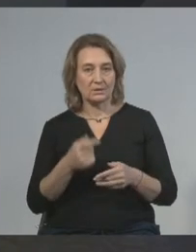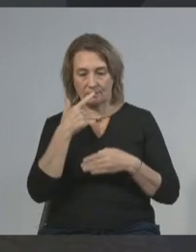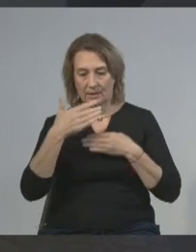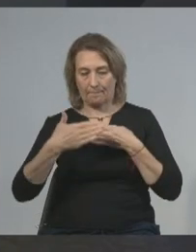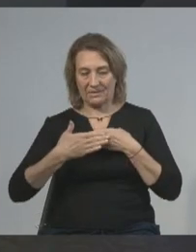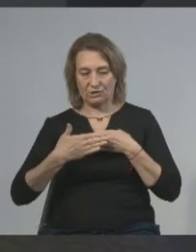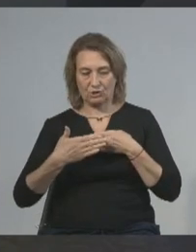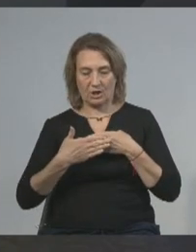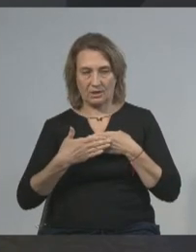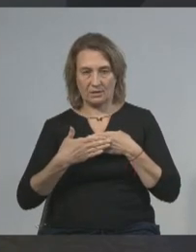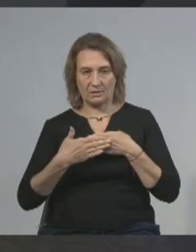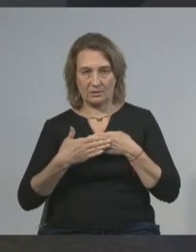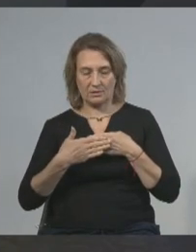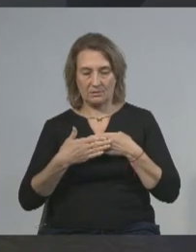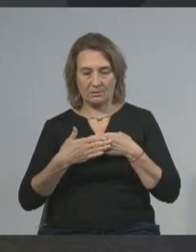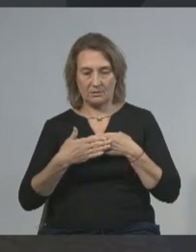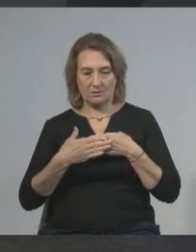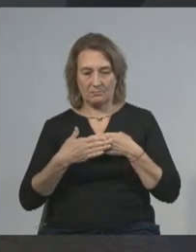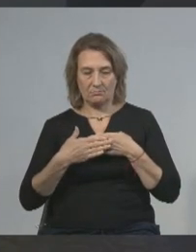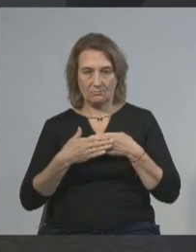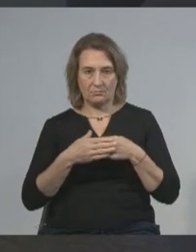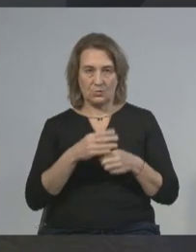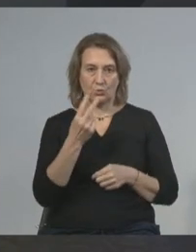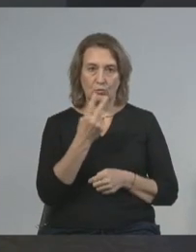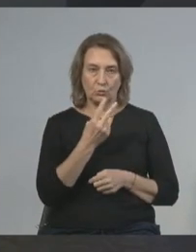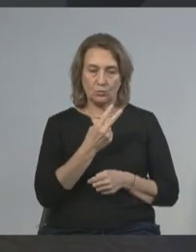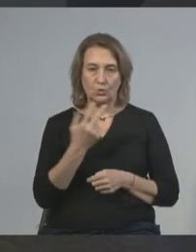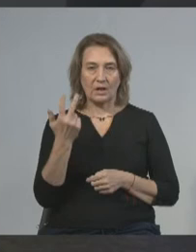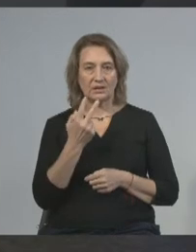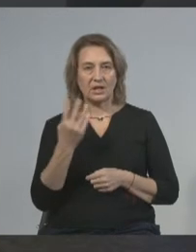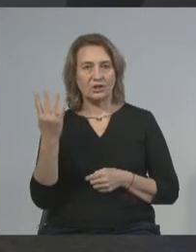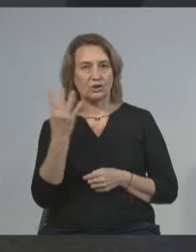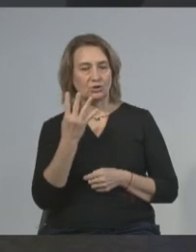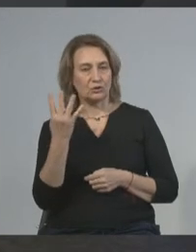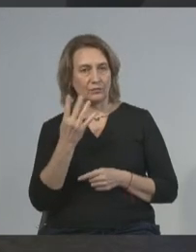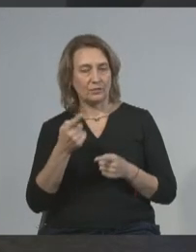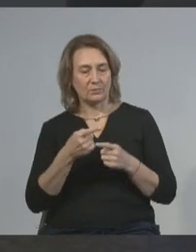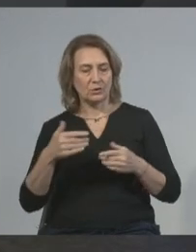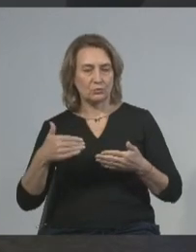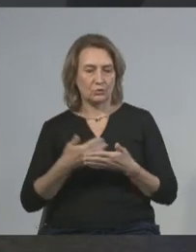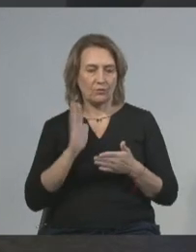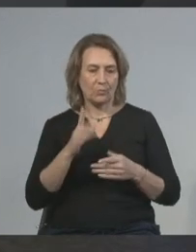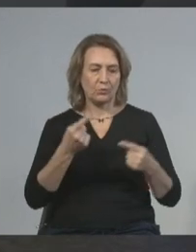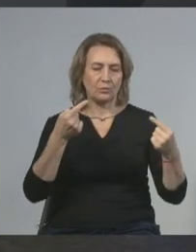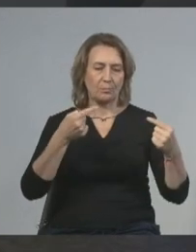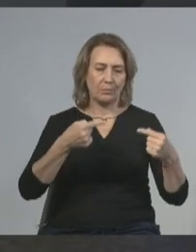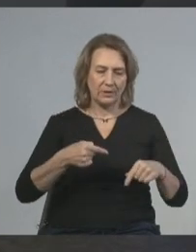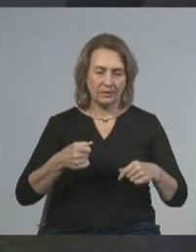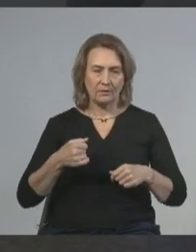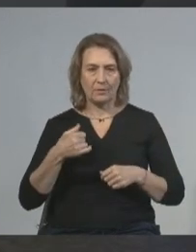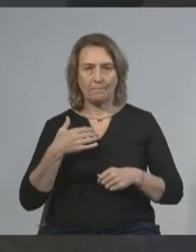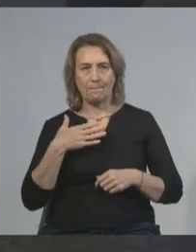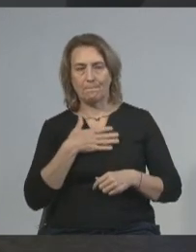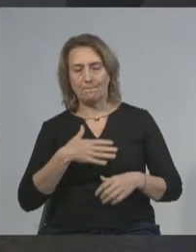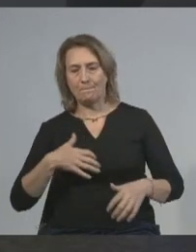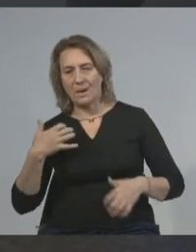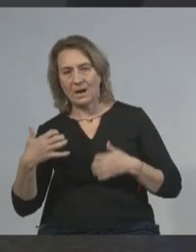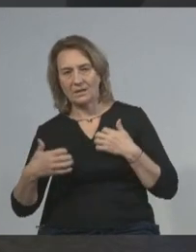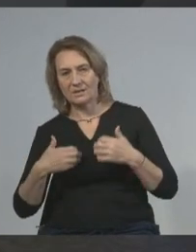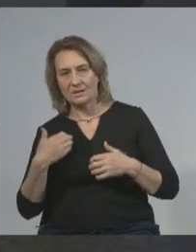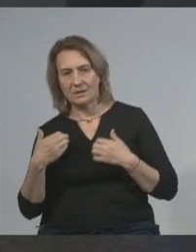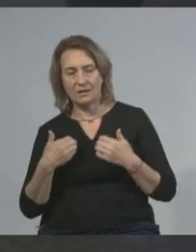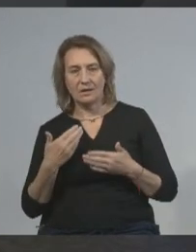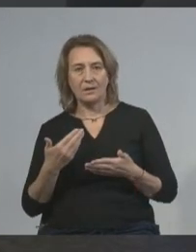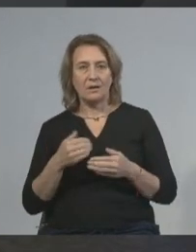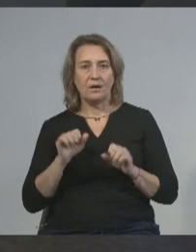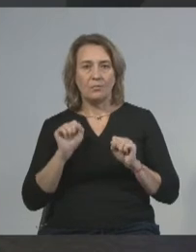because of it is obvious that a second third and fourth wave are approaching we'll have other drops and